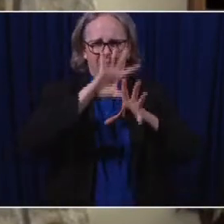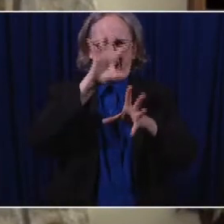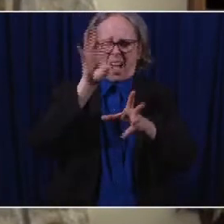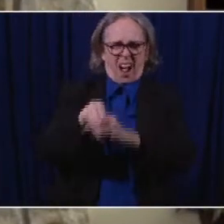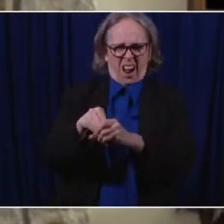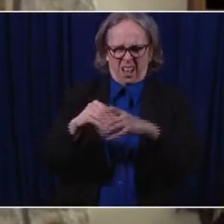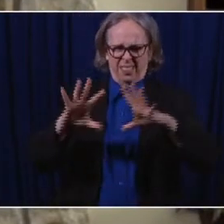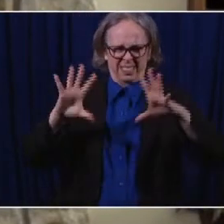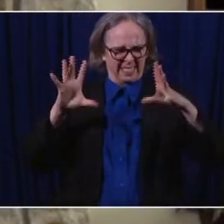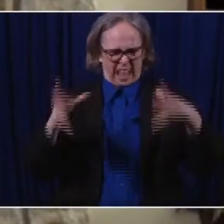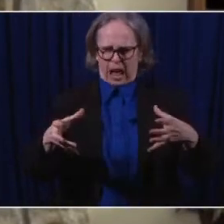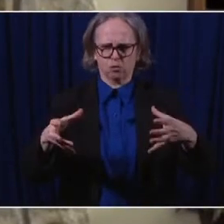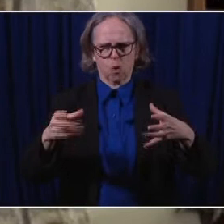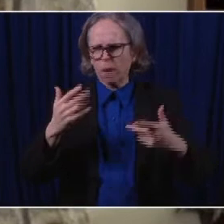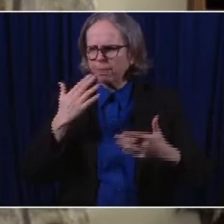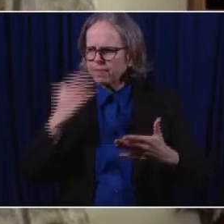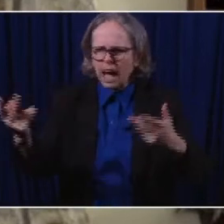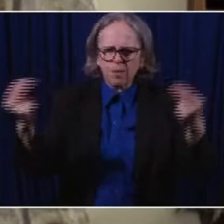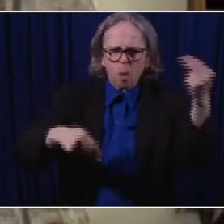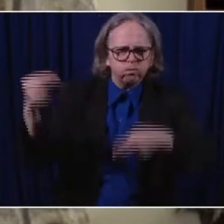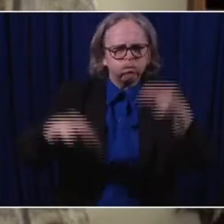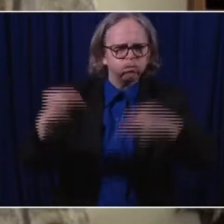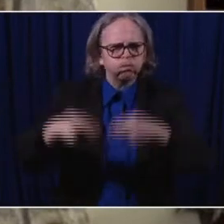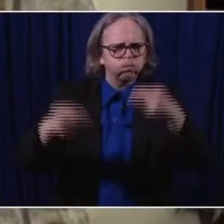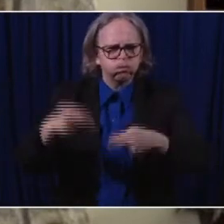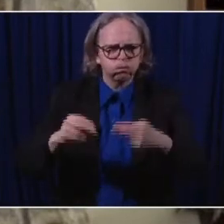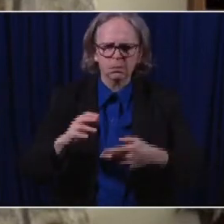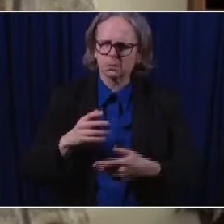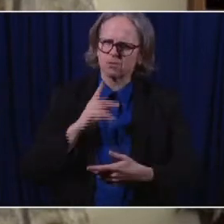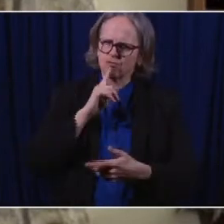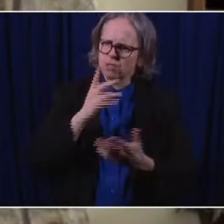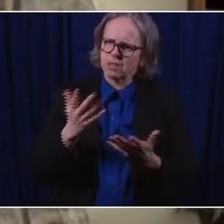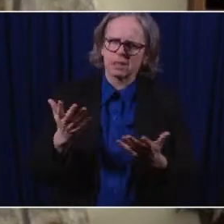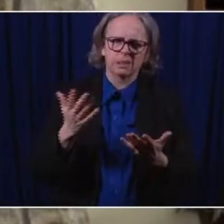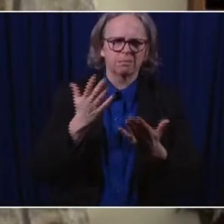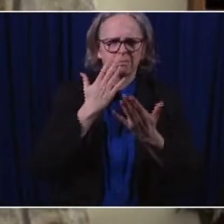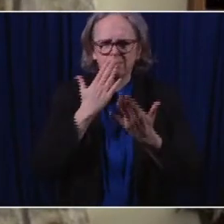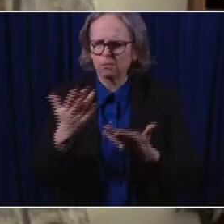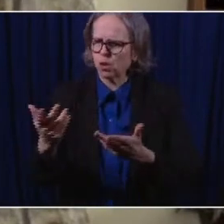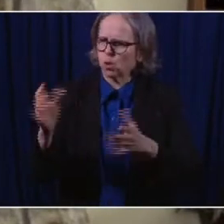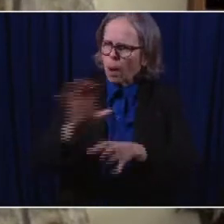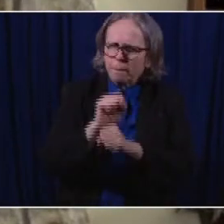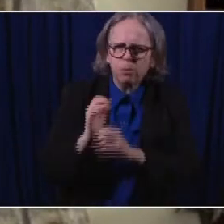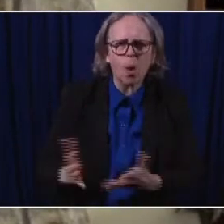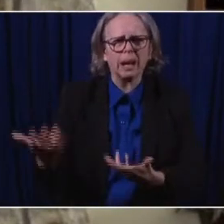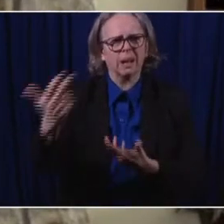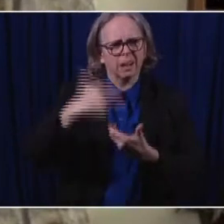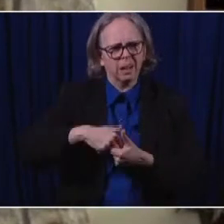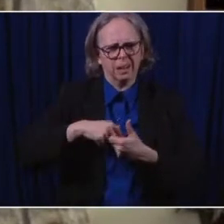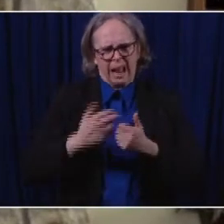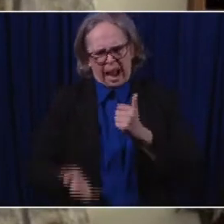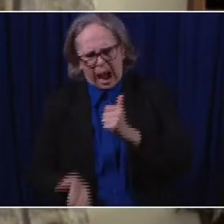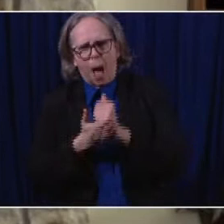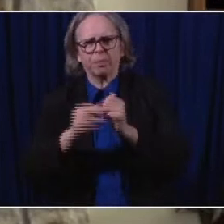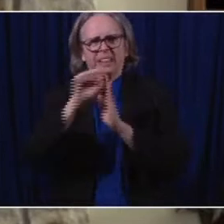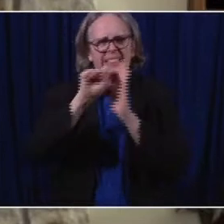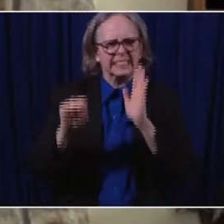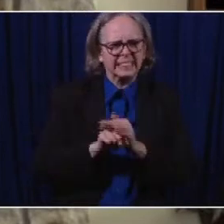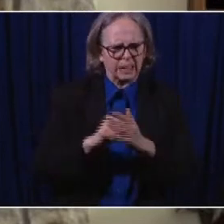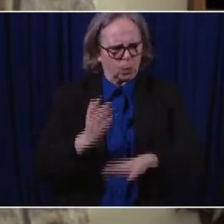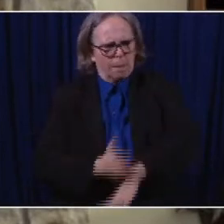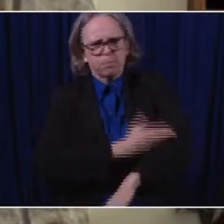generously donating their talent and time to help the state in this unique public-private partnership. These experts will